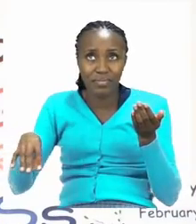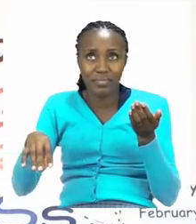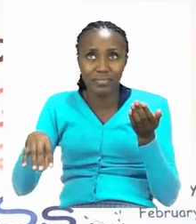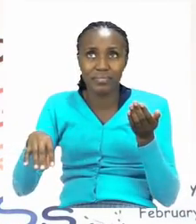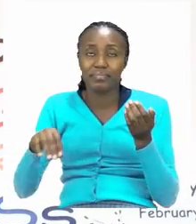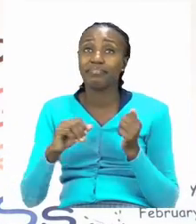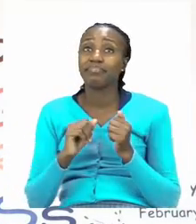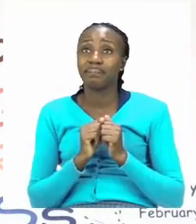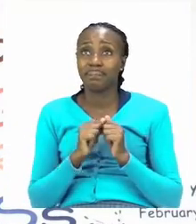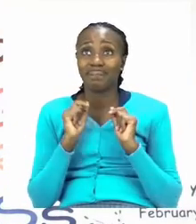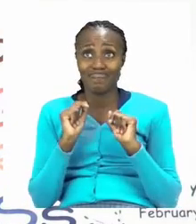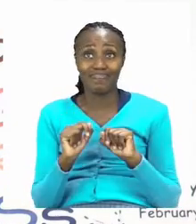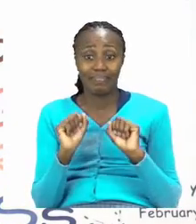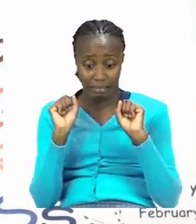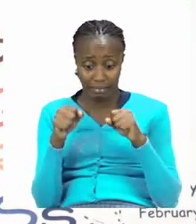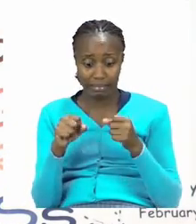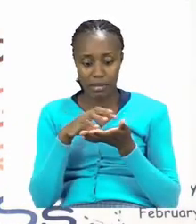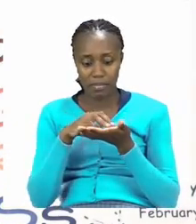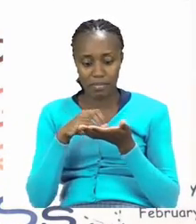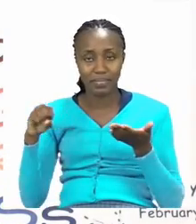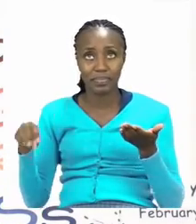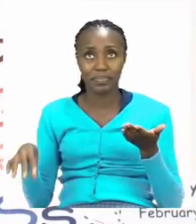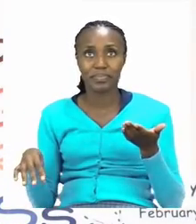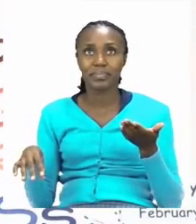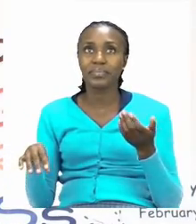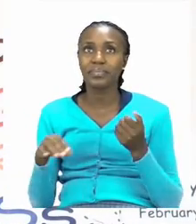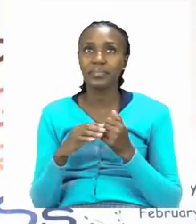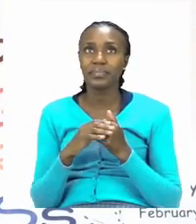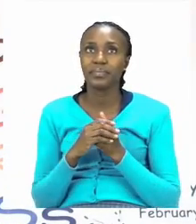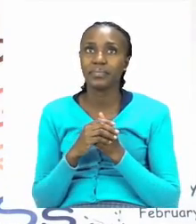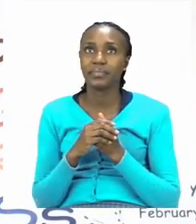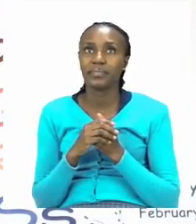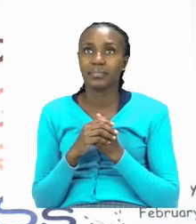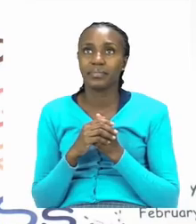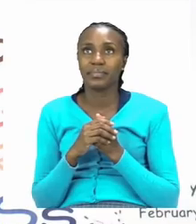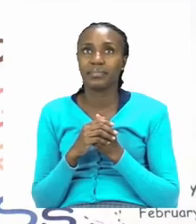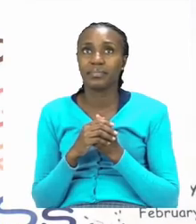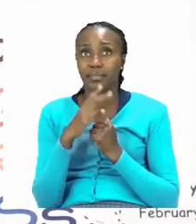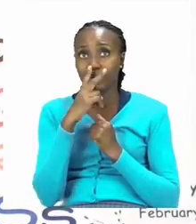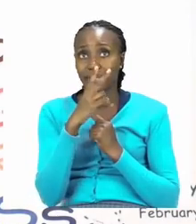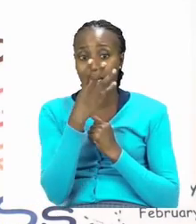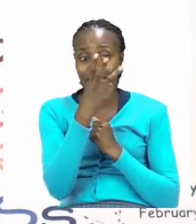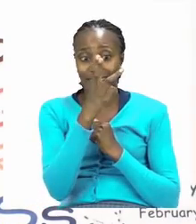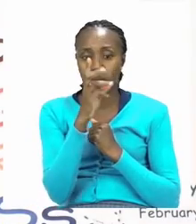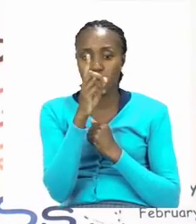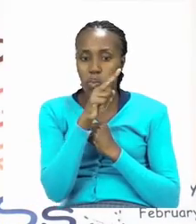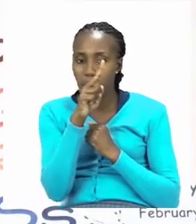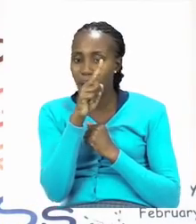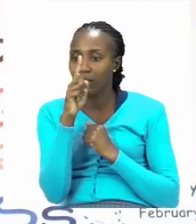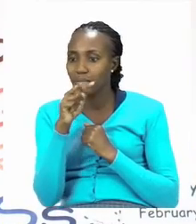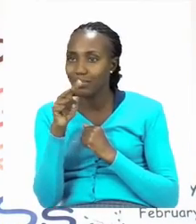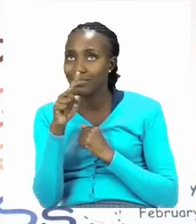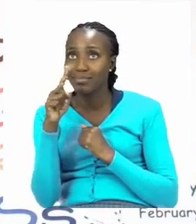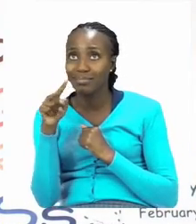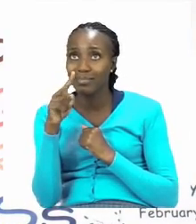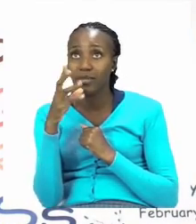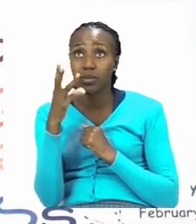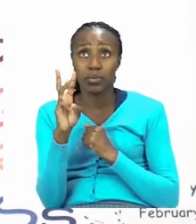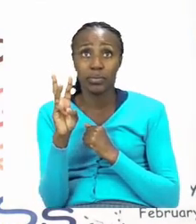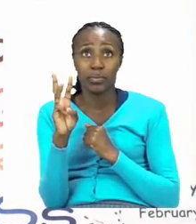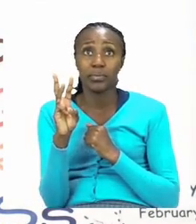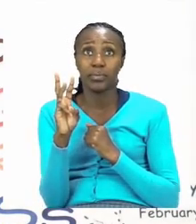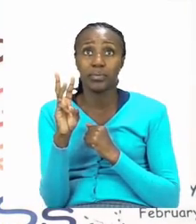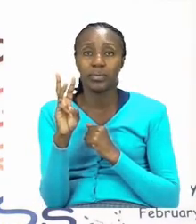So we are going to do that together. On the board, I have drawn 6 circles, and we are going